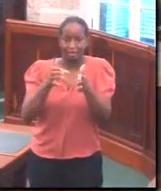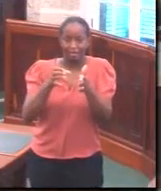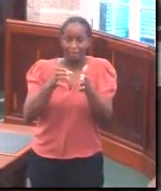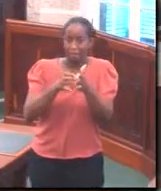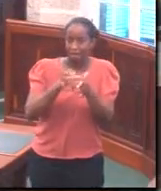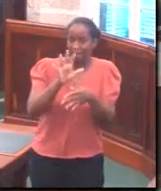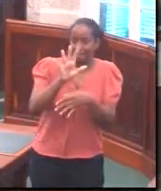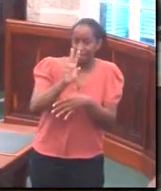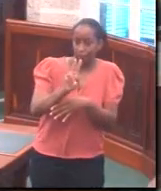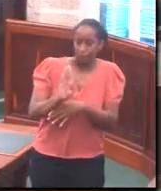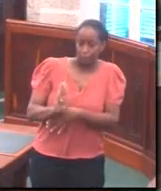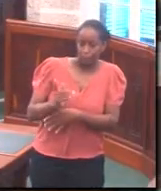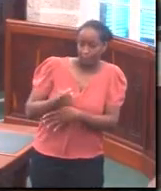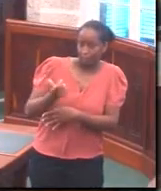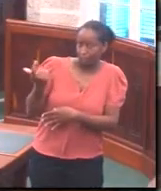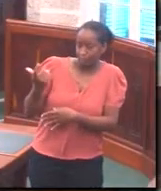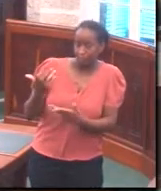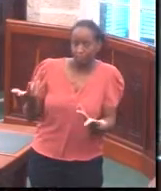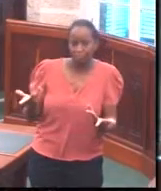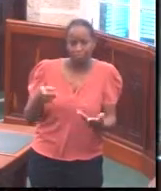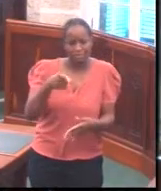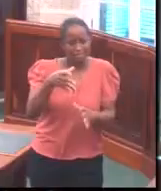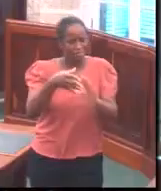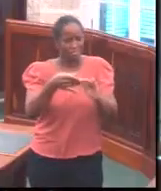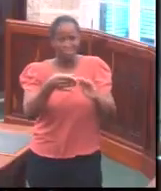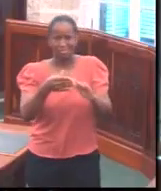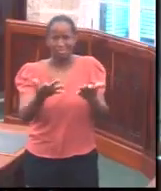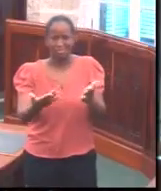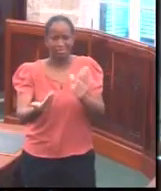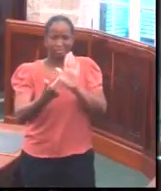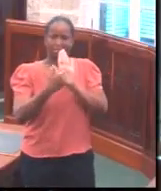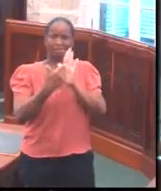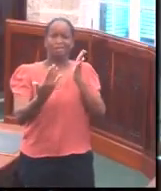Honourable member, please do not insinuate in this chamber, please.